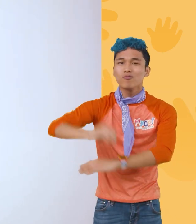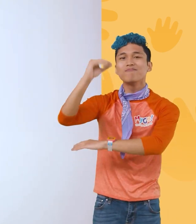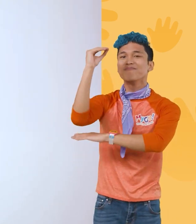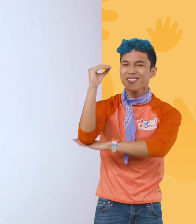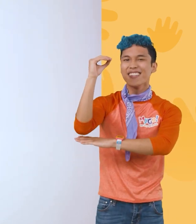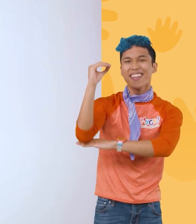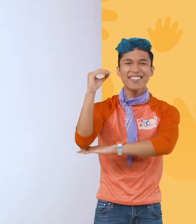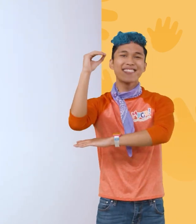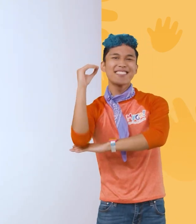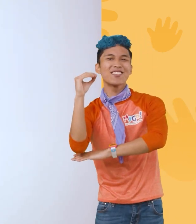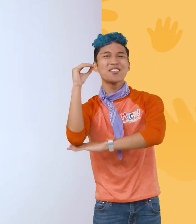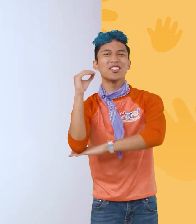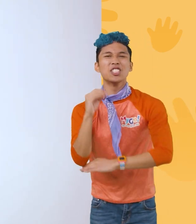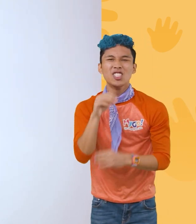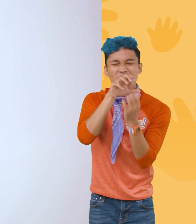Prehistoric